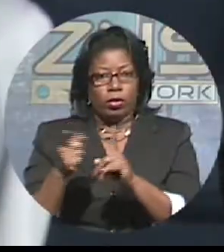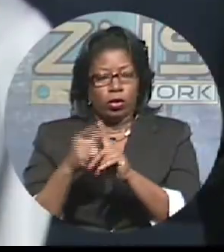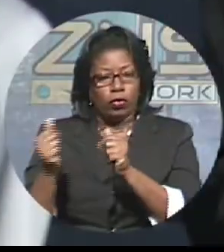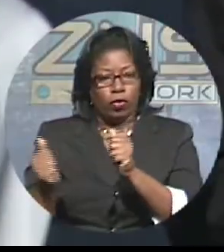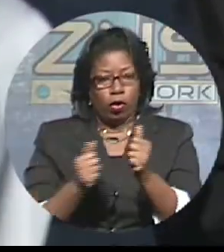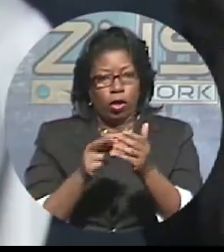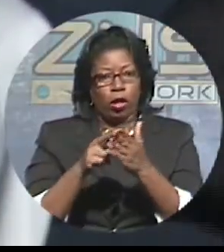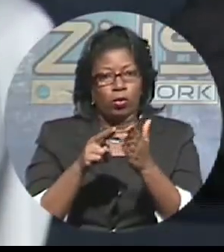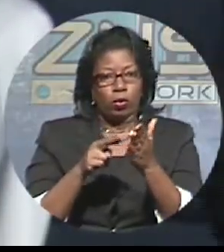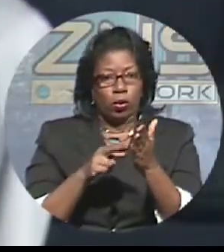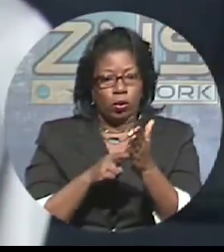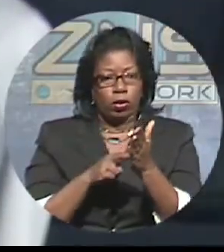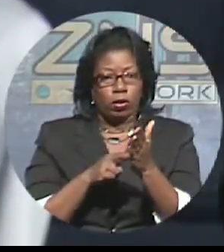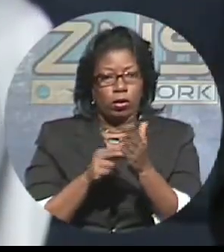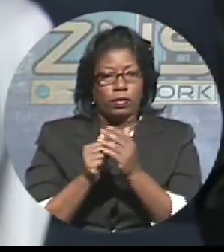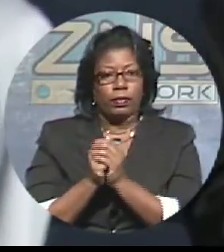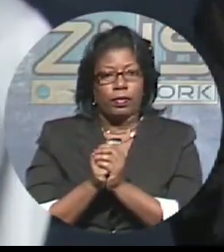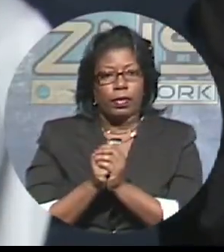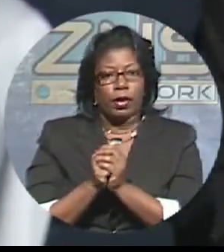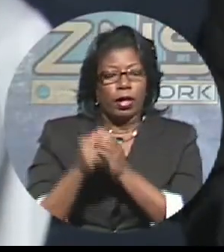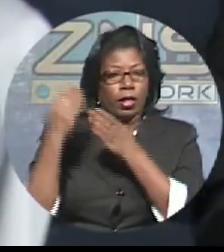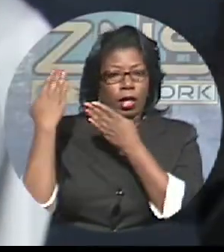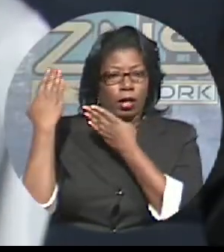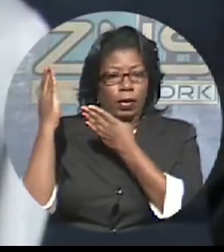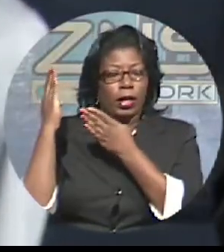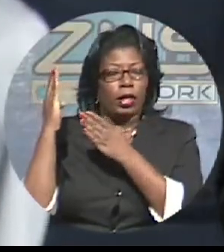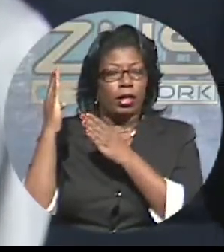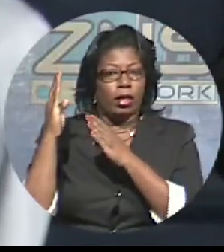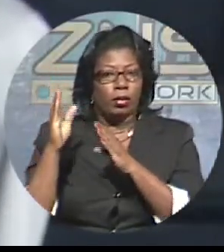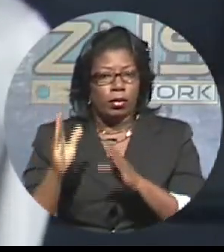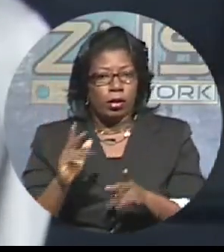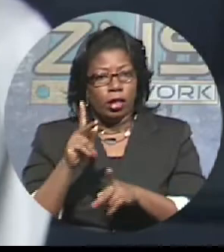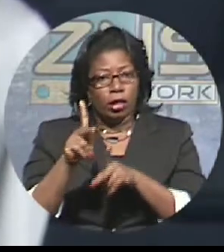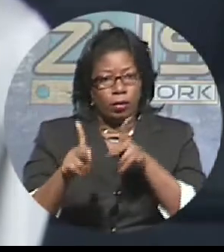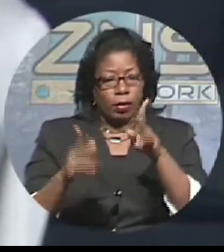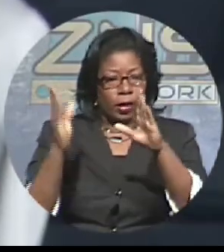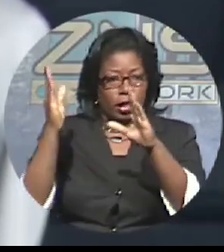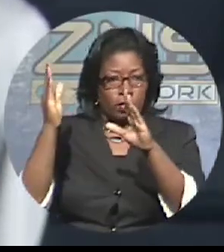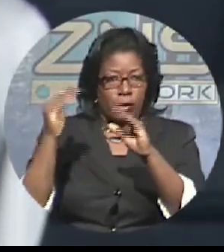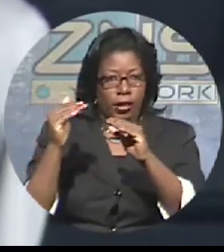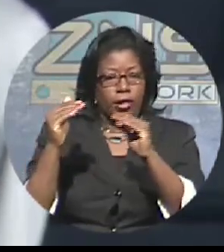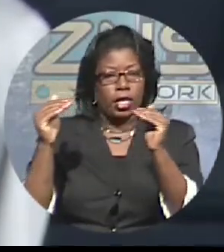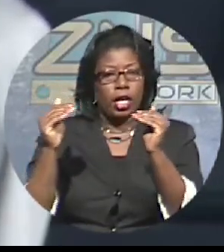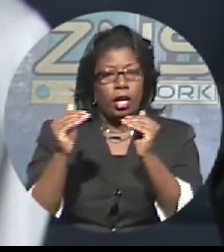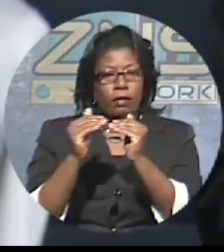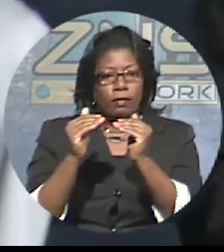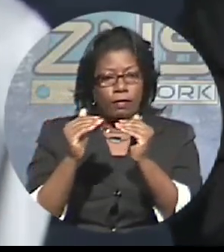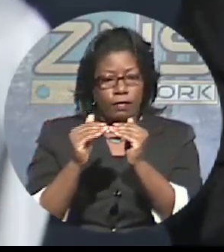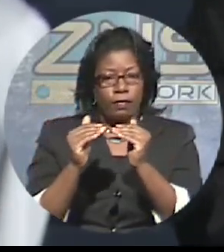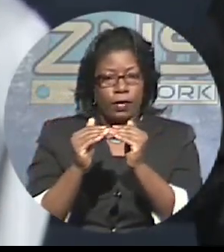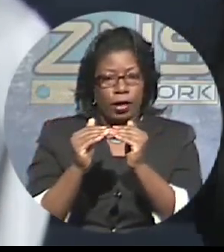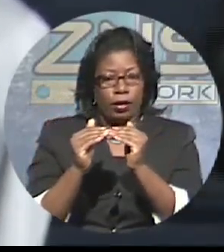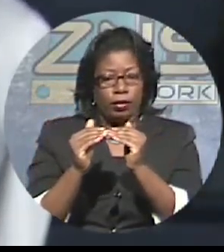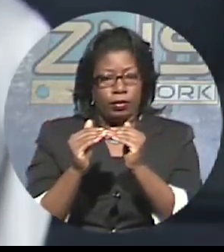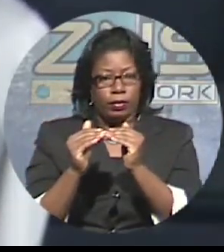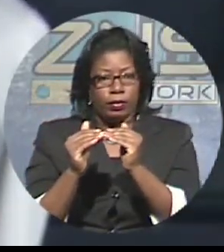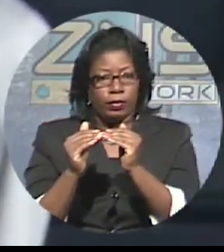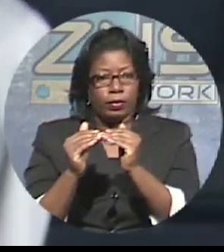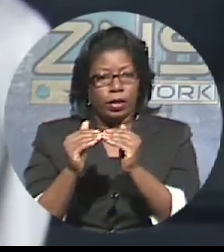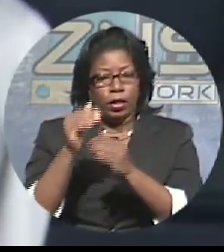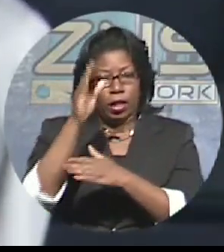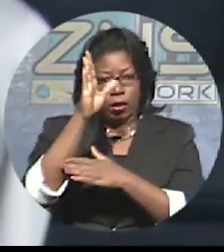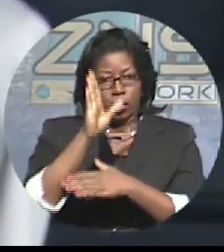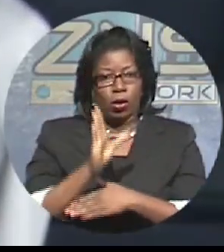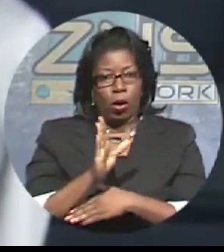the Bahamian people, expect to see fair play. And because you have adopted this as one of your core values,